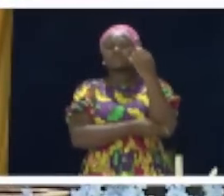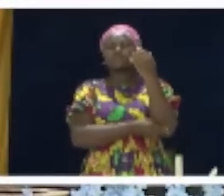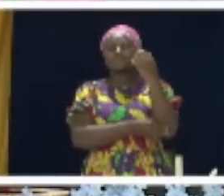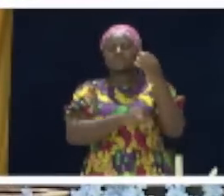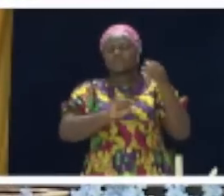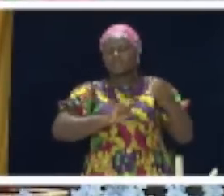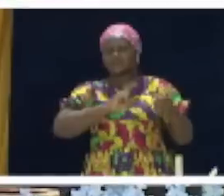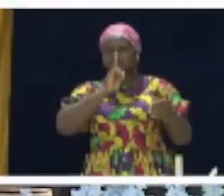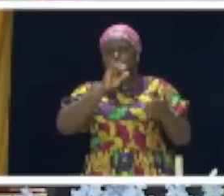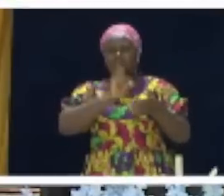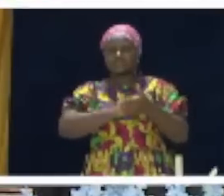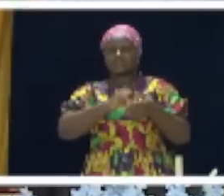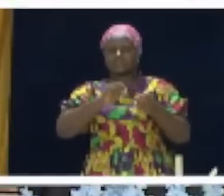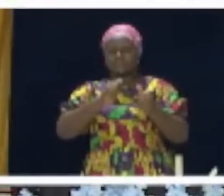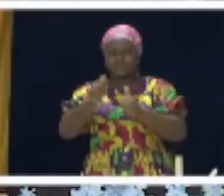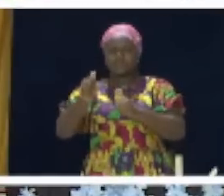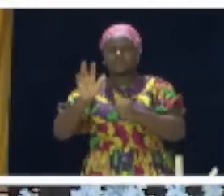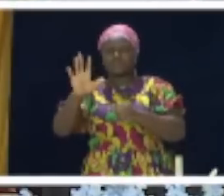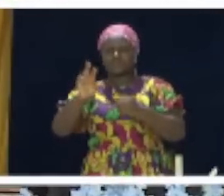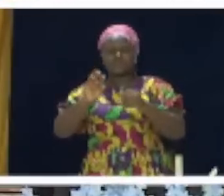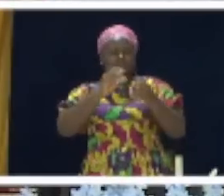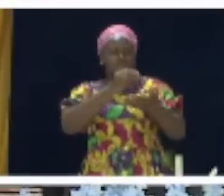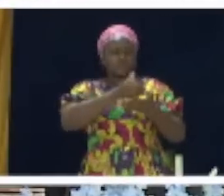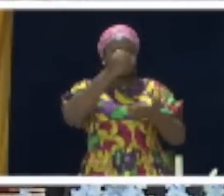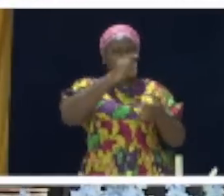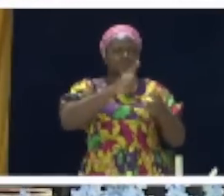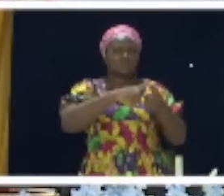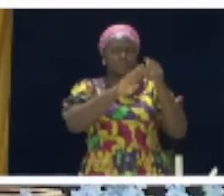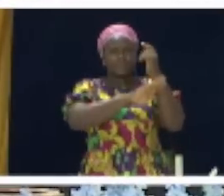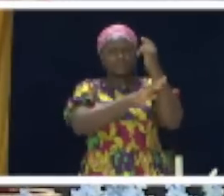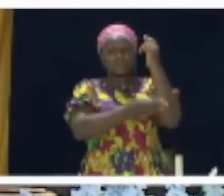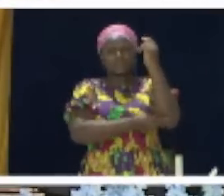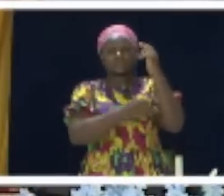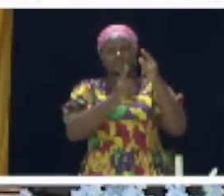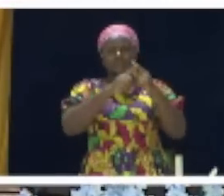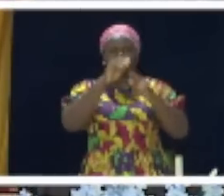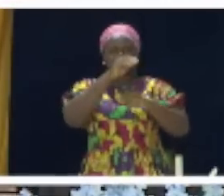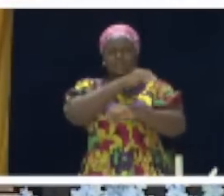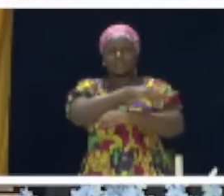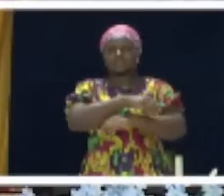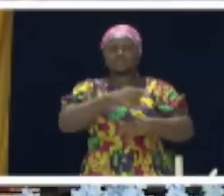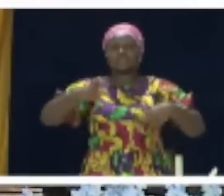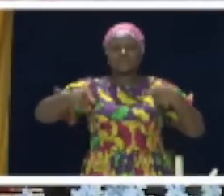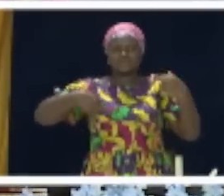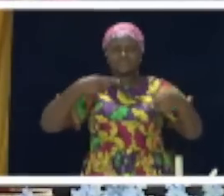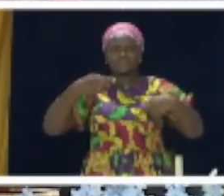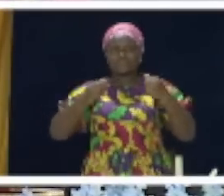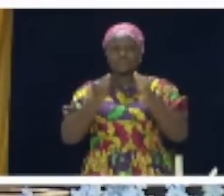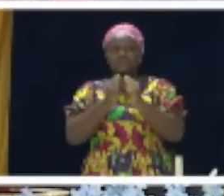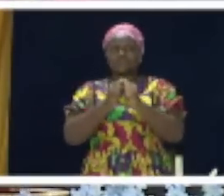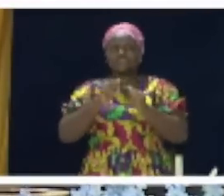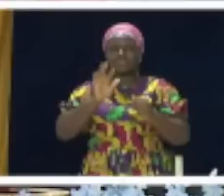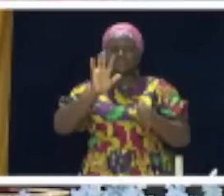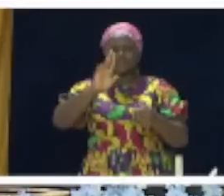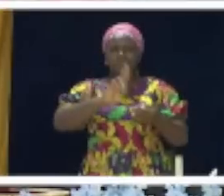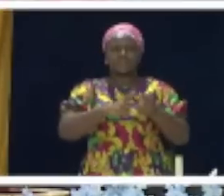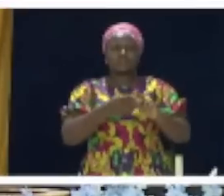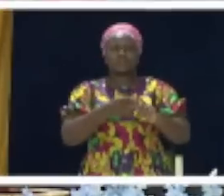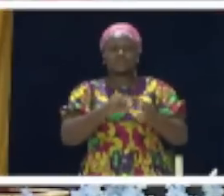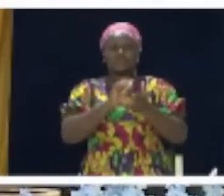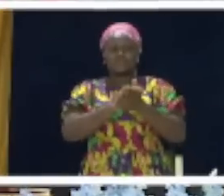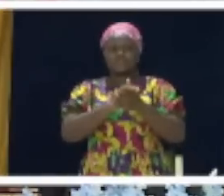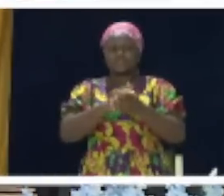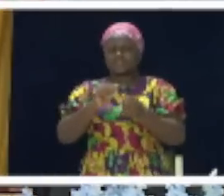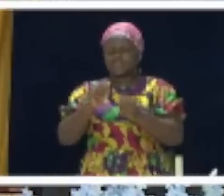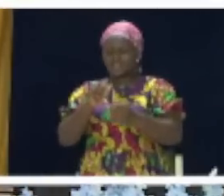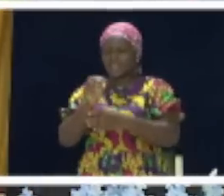eyes. And then tonight, rejoice with your neighbors. Shake hands with two